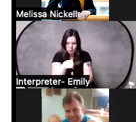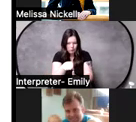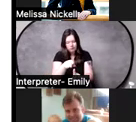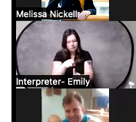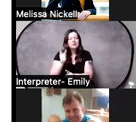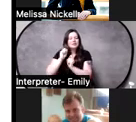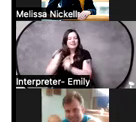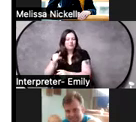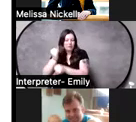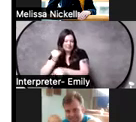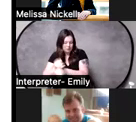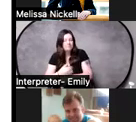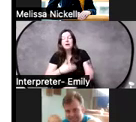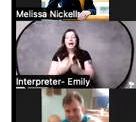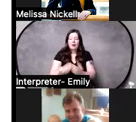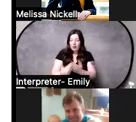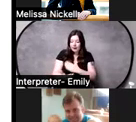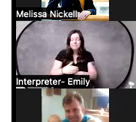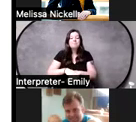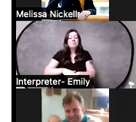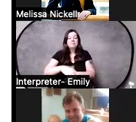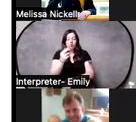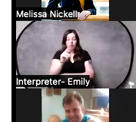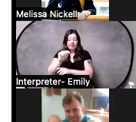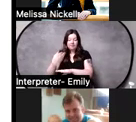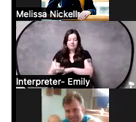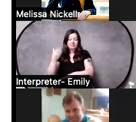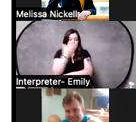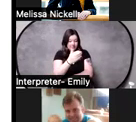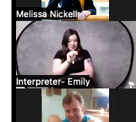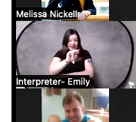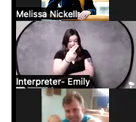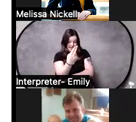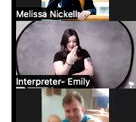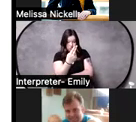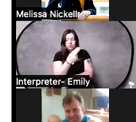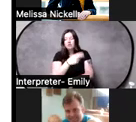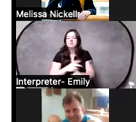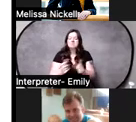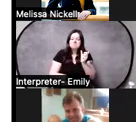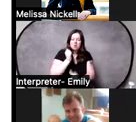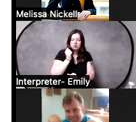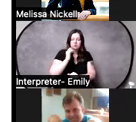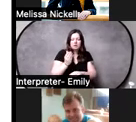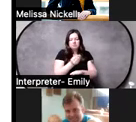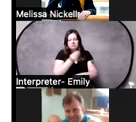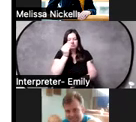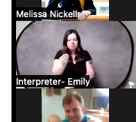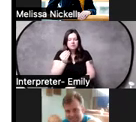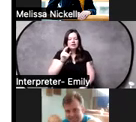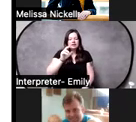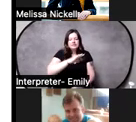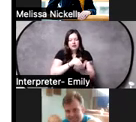submit a grant to NIH, a vast majority of the grants go to what's called the Center for Scientific Review, or the CSR, although some grants